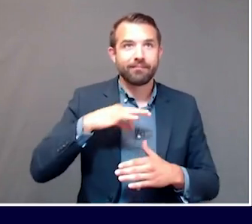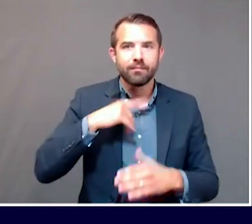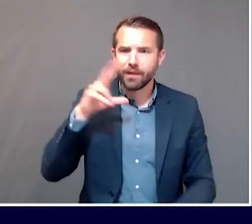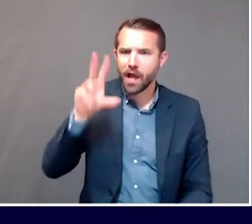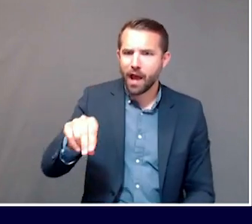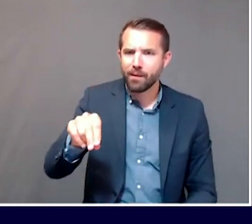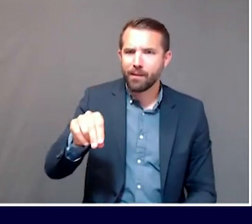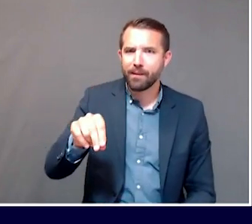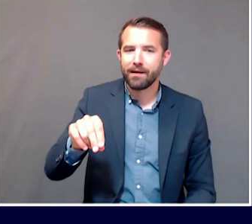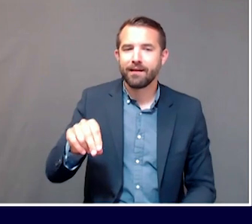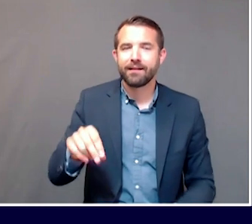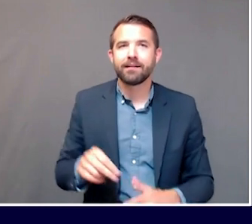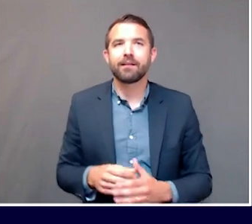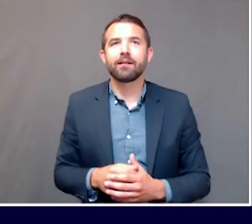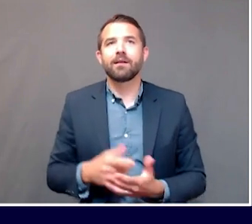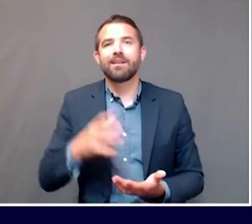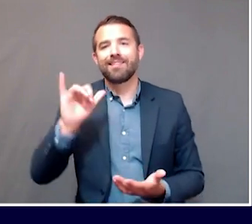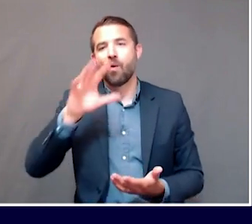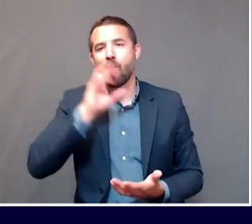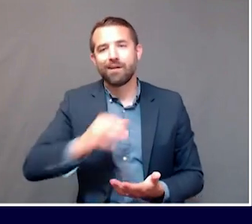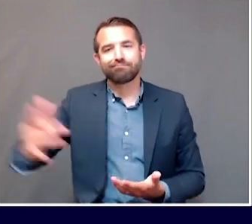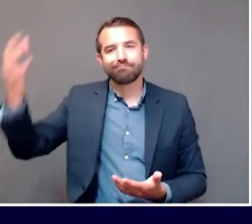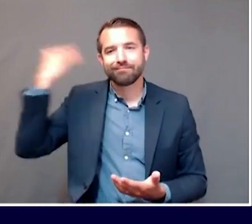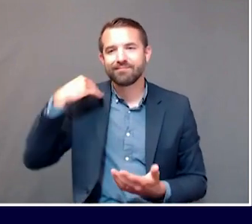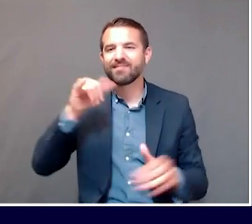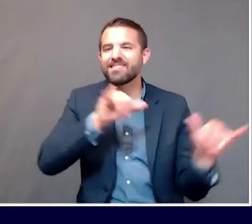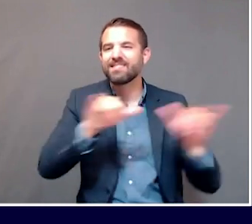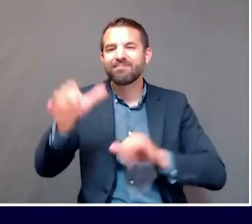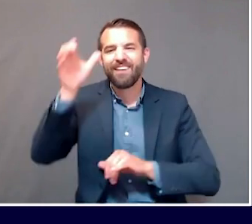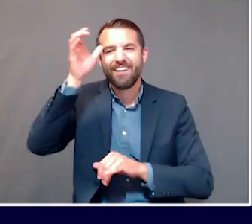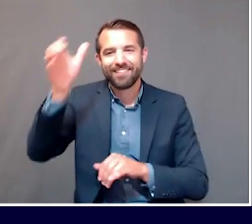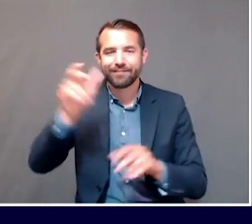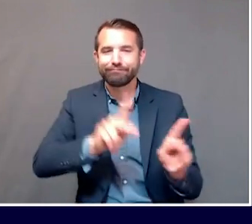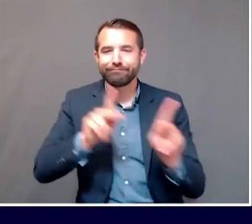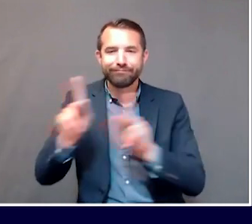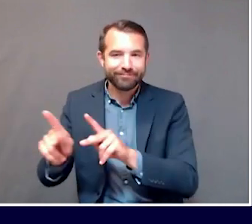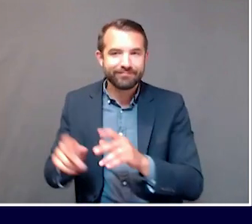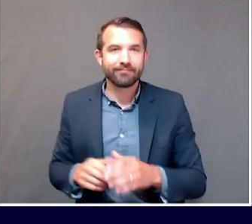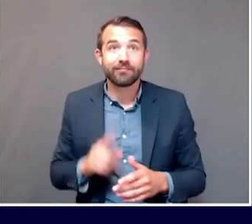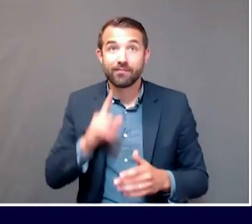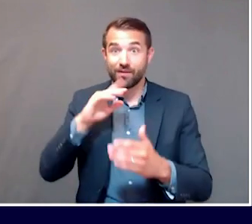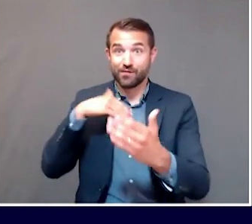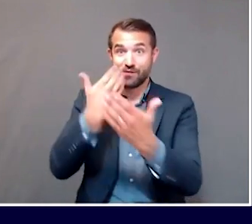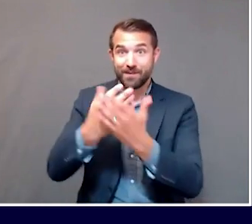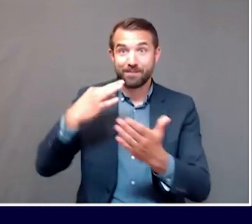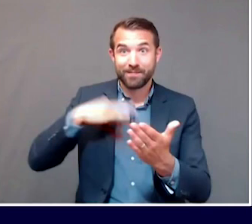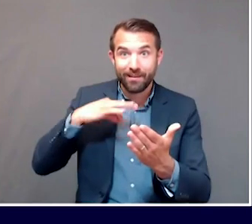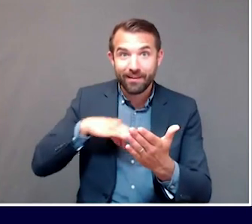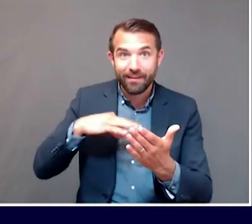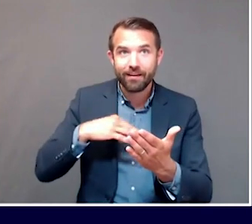why somebody driving to Maine, inevitably driving through New Hampshire, can't find a place to get a test.